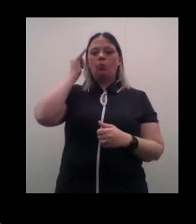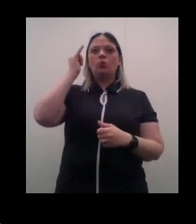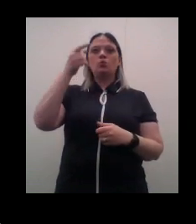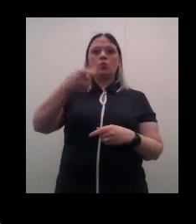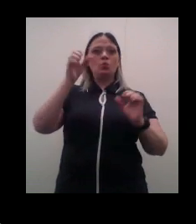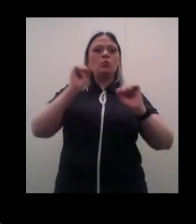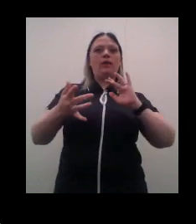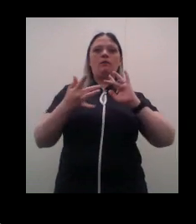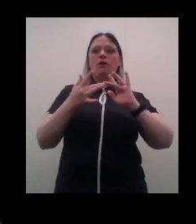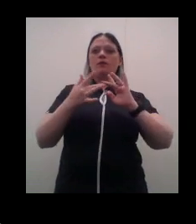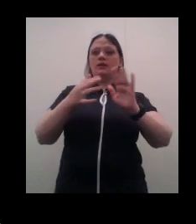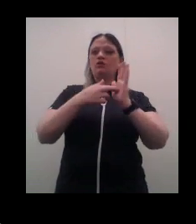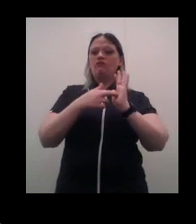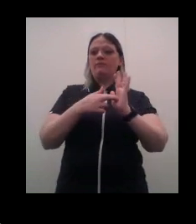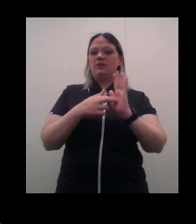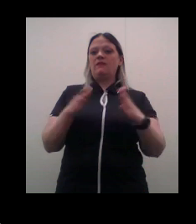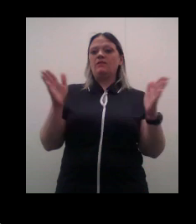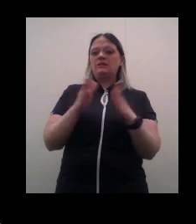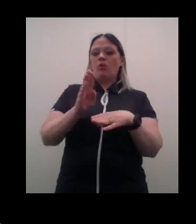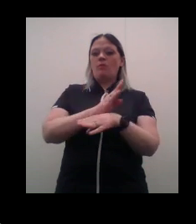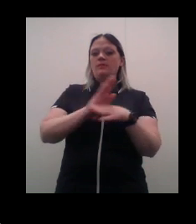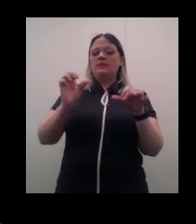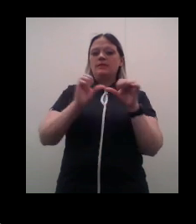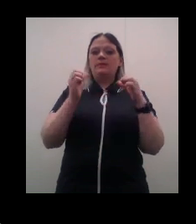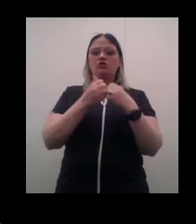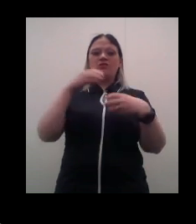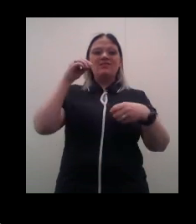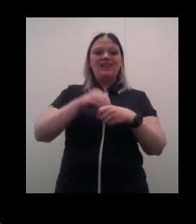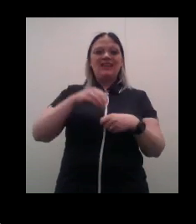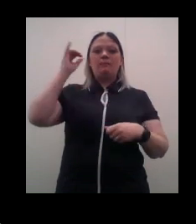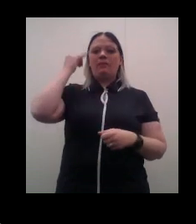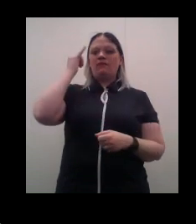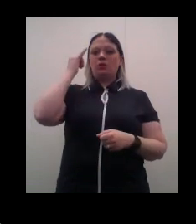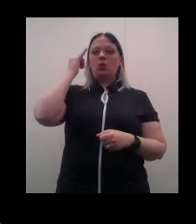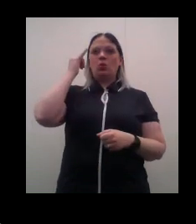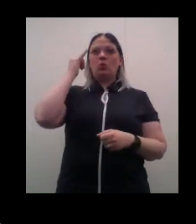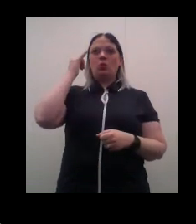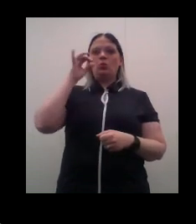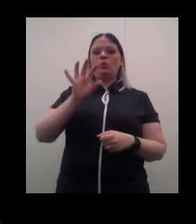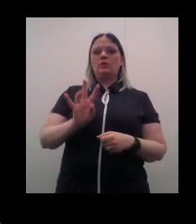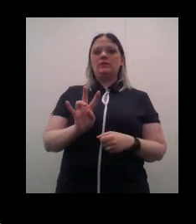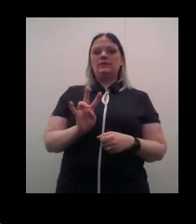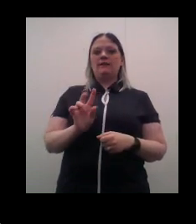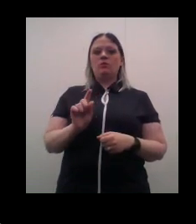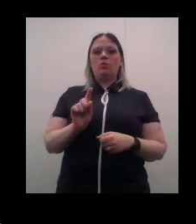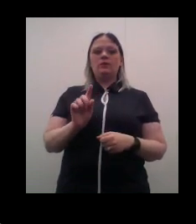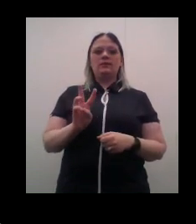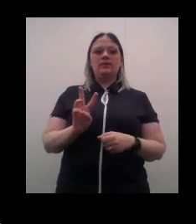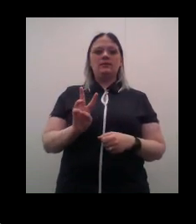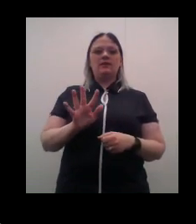can contact the representatives of the Small Business Administration in Buffalo at